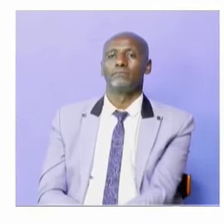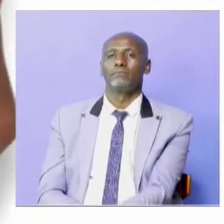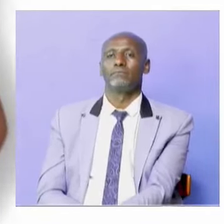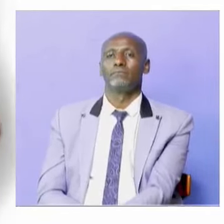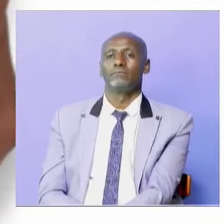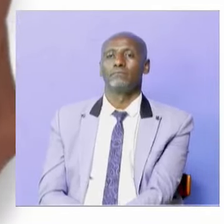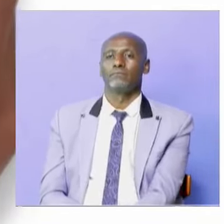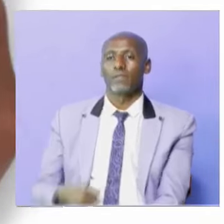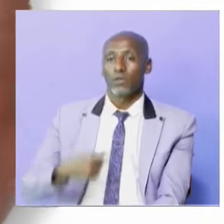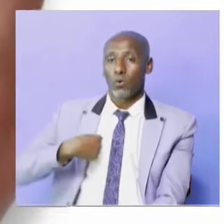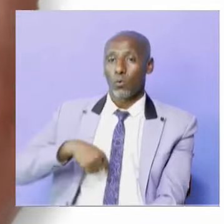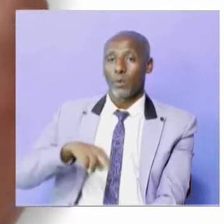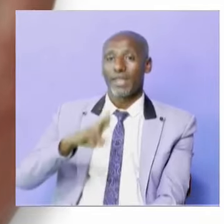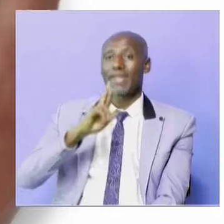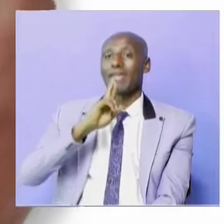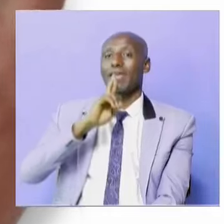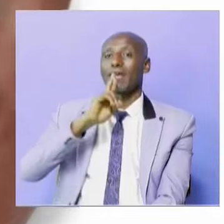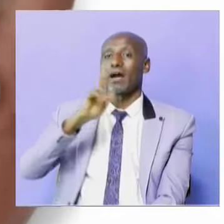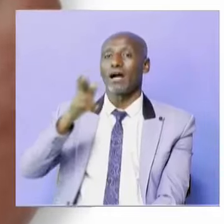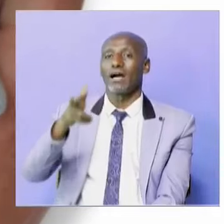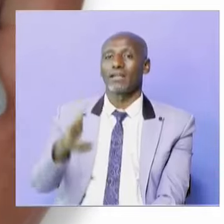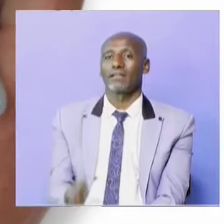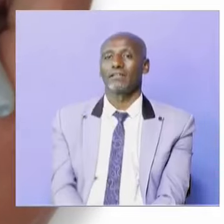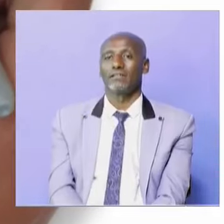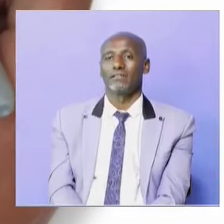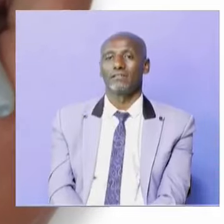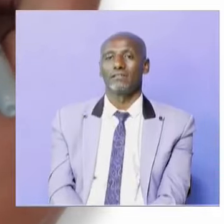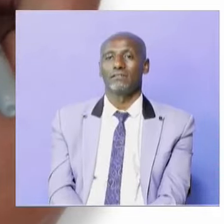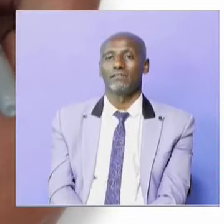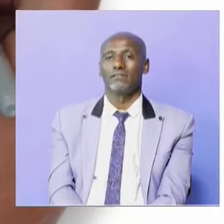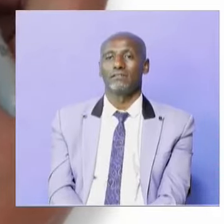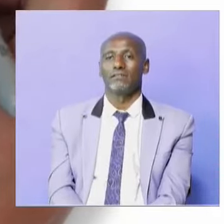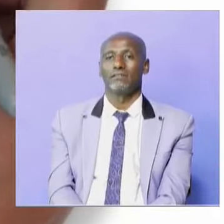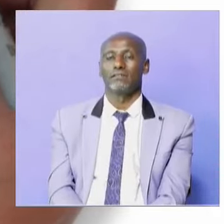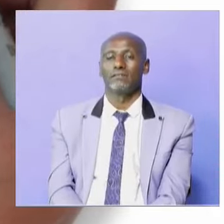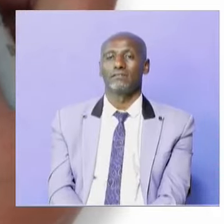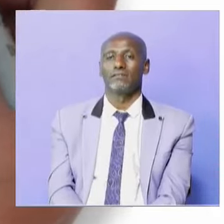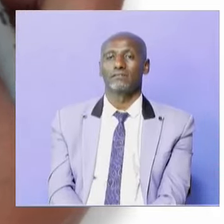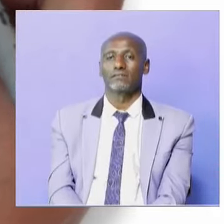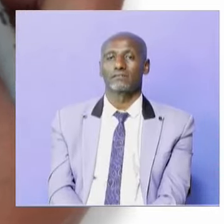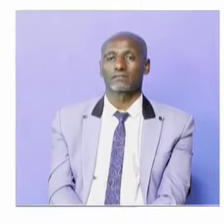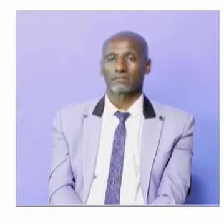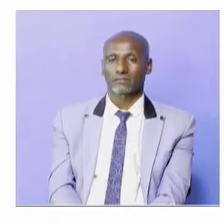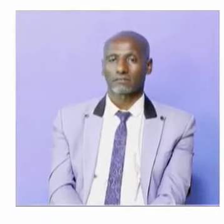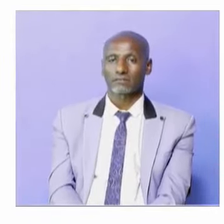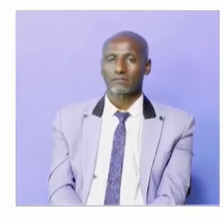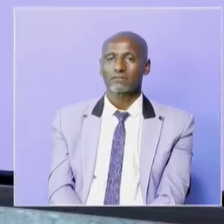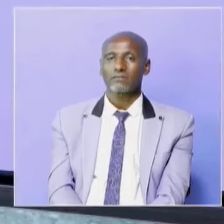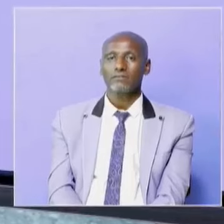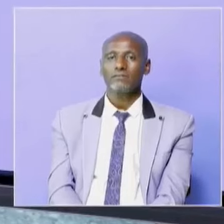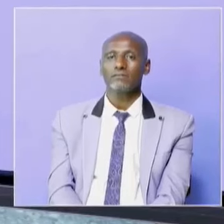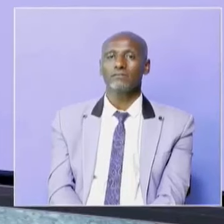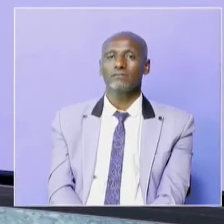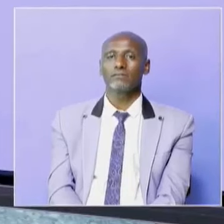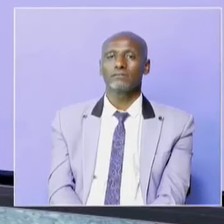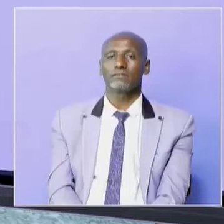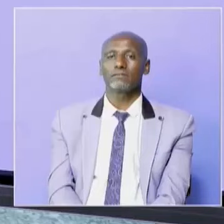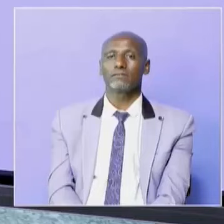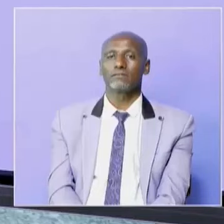We are. We are means here we are can be said. We